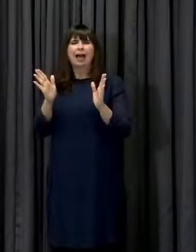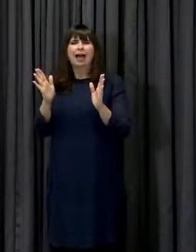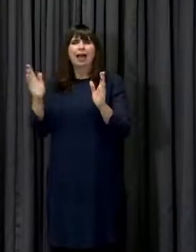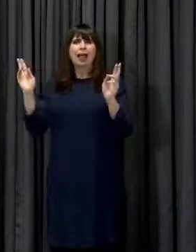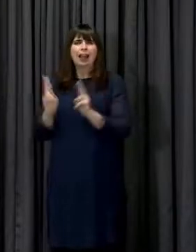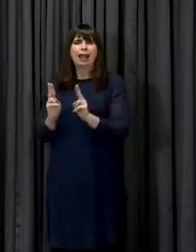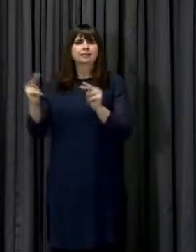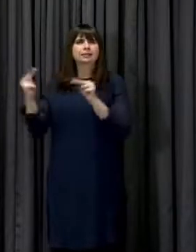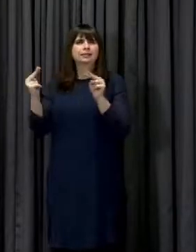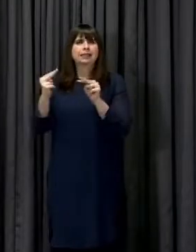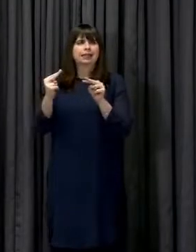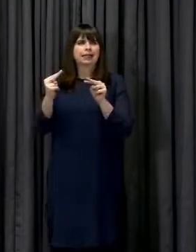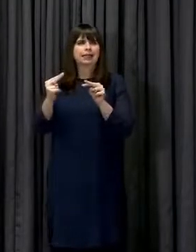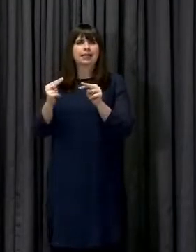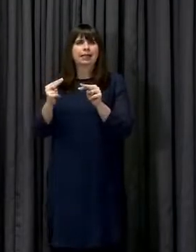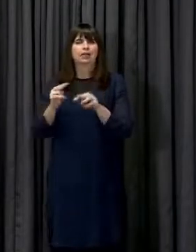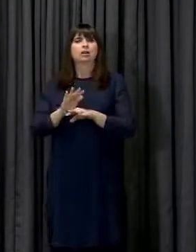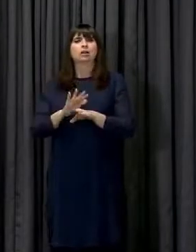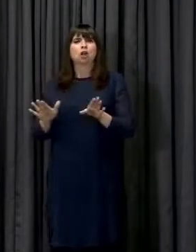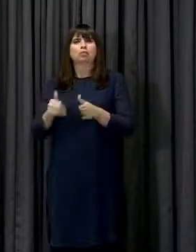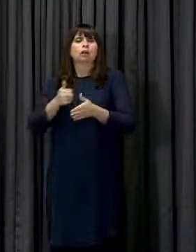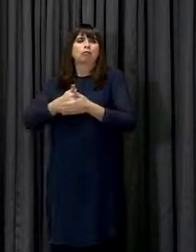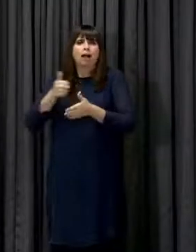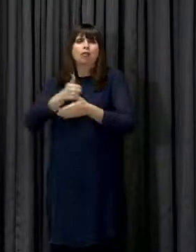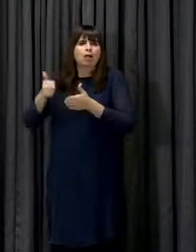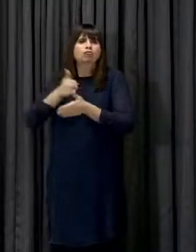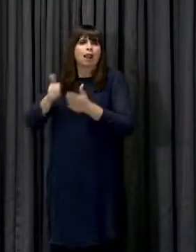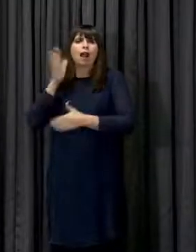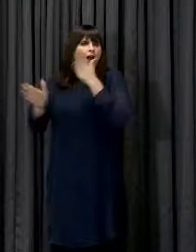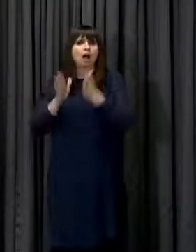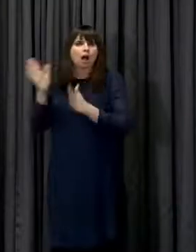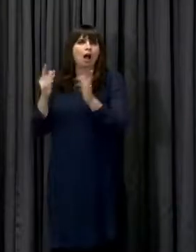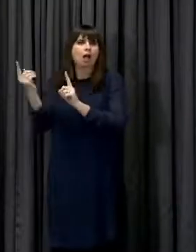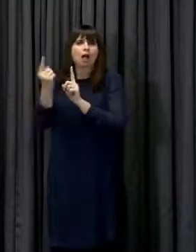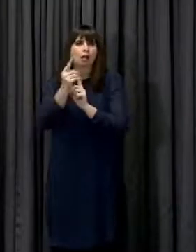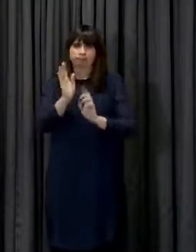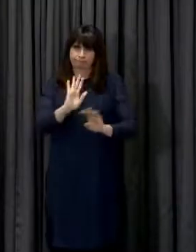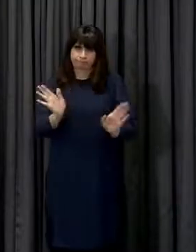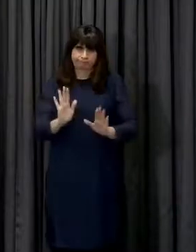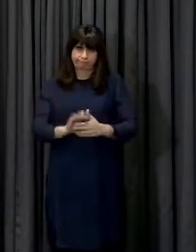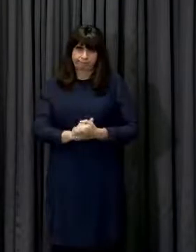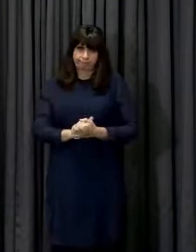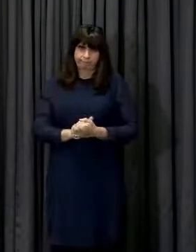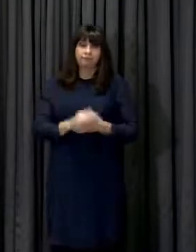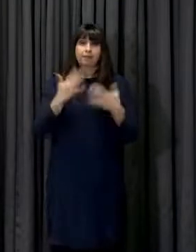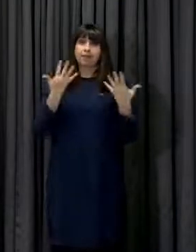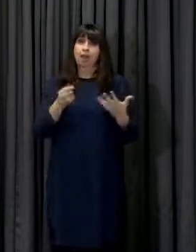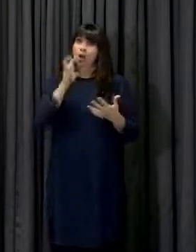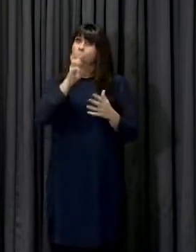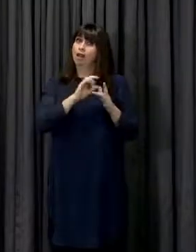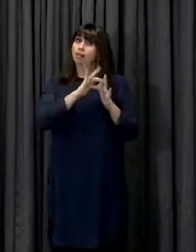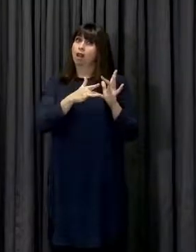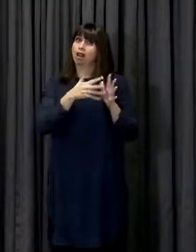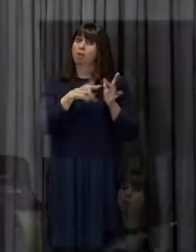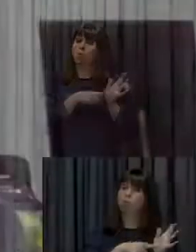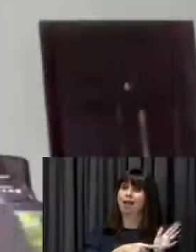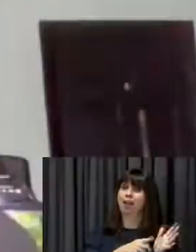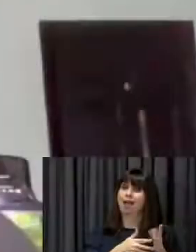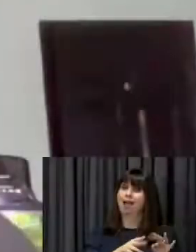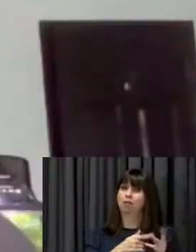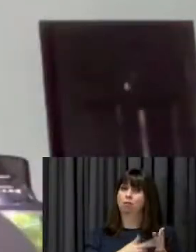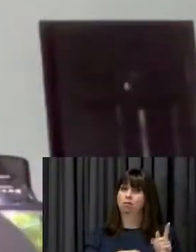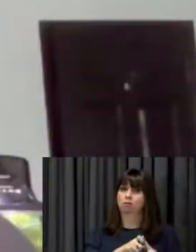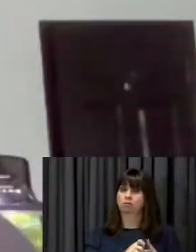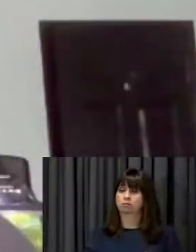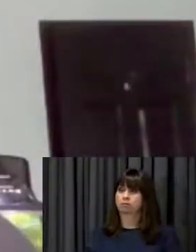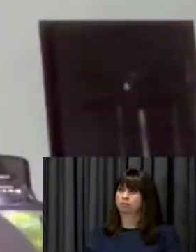see, and how often we see them for. Thank you, Adrian. Now I've got Will Hayward from Wales Online. Thank you, Health Minister. I want to follow